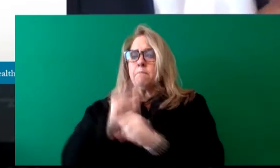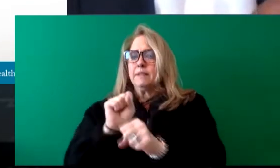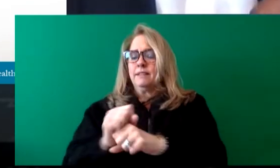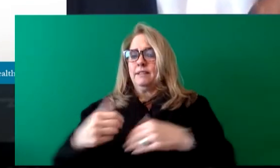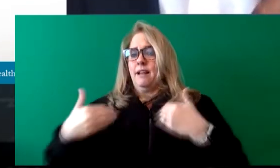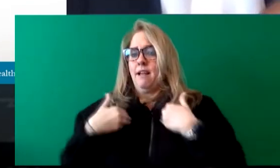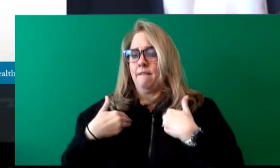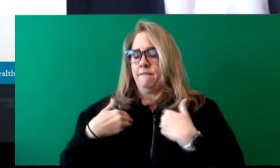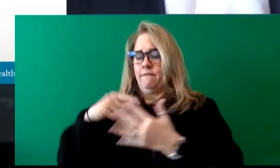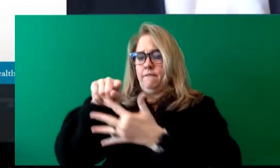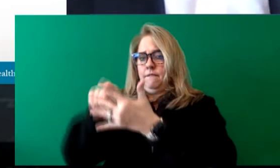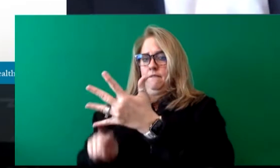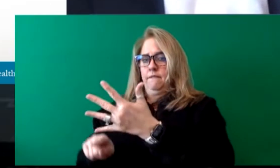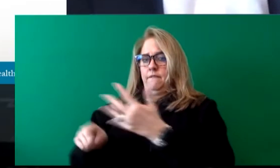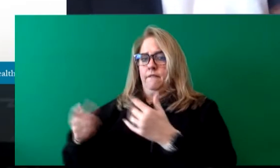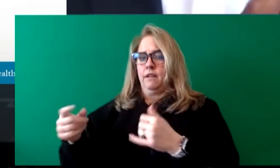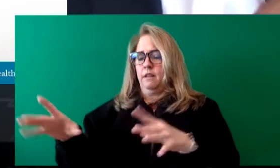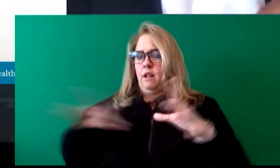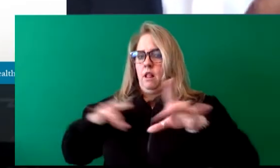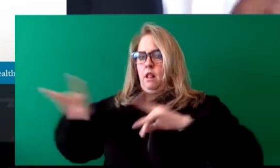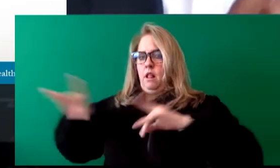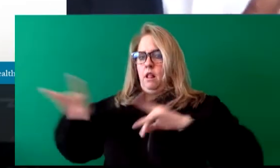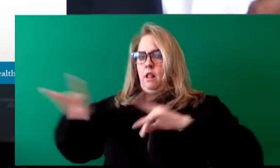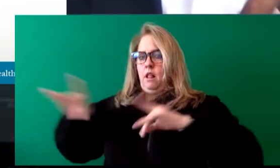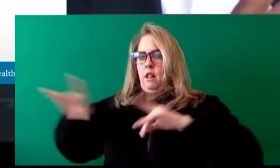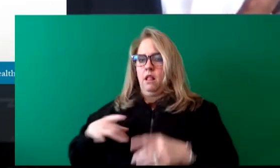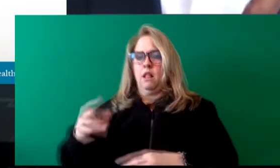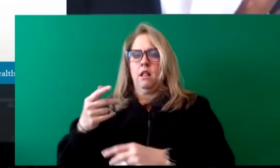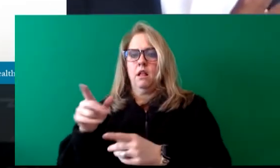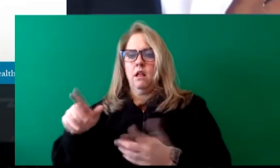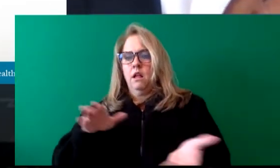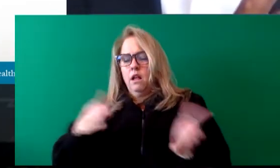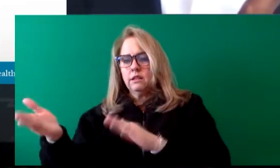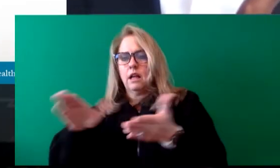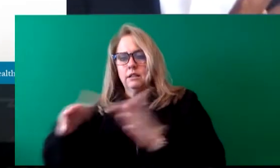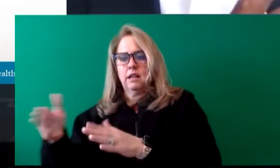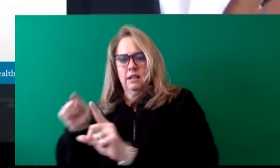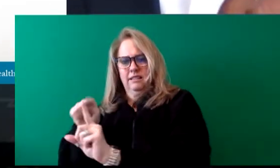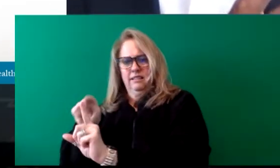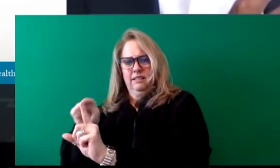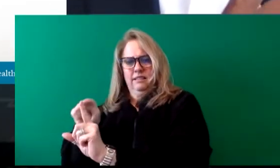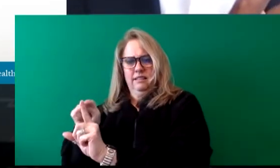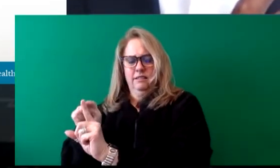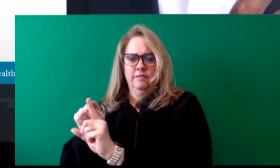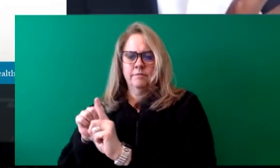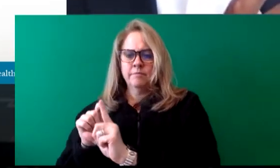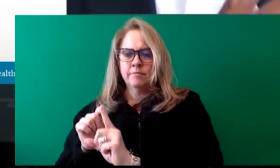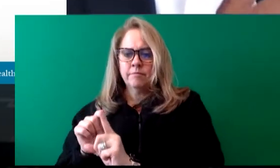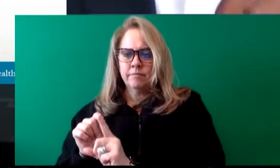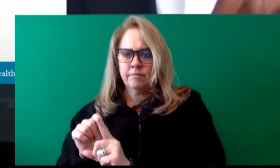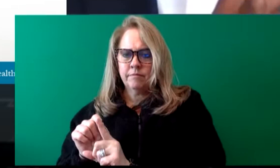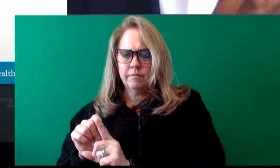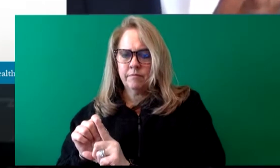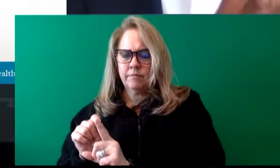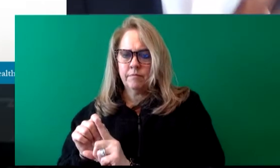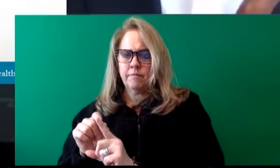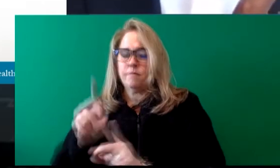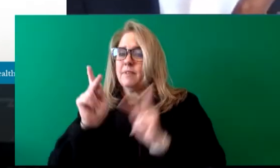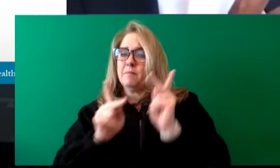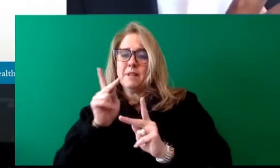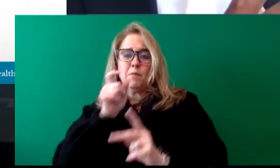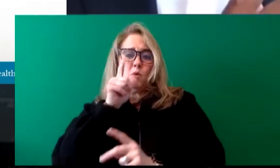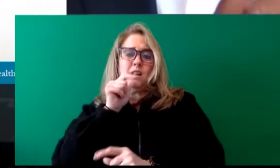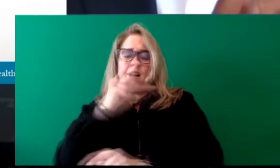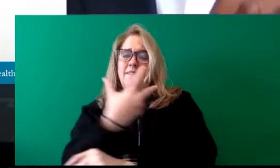death, the unvaccinated or less vaccinated folks are still represent, unfortunately, significantly